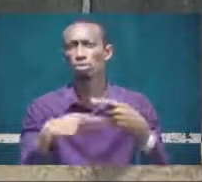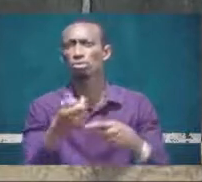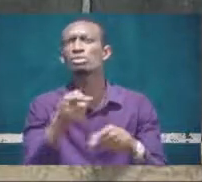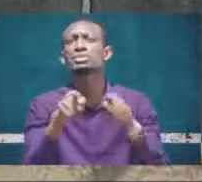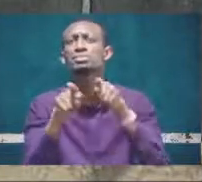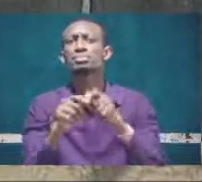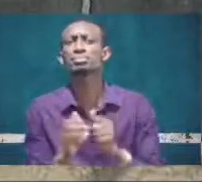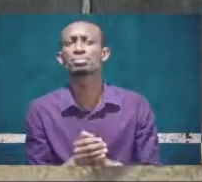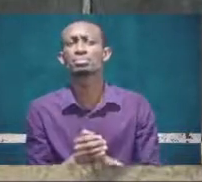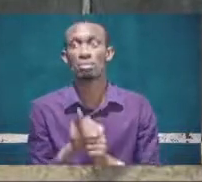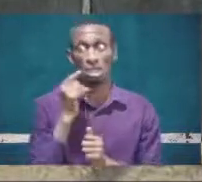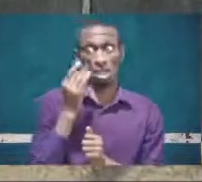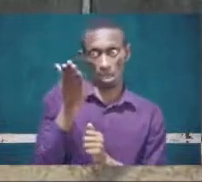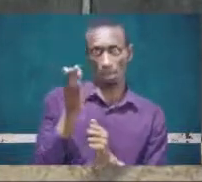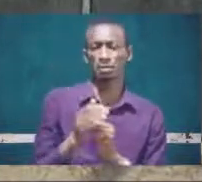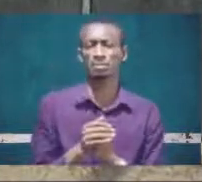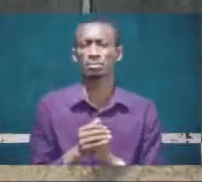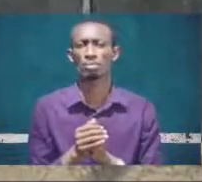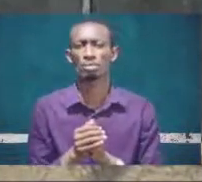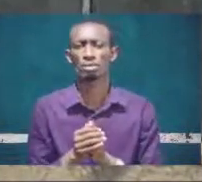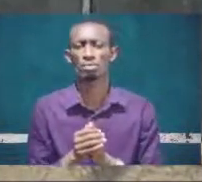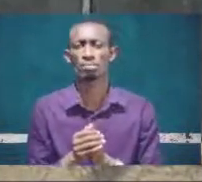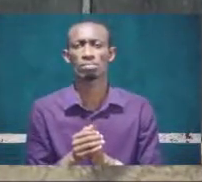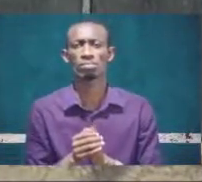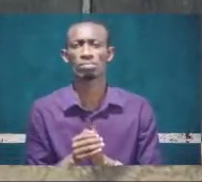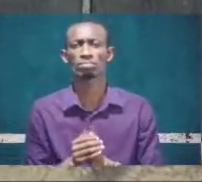case. So in this case now, you can see